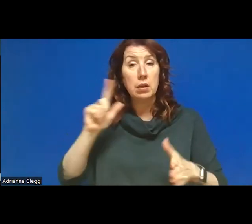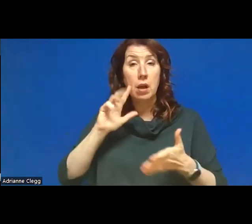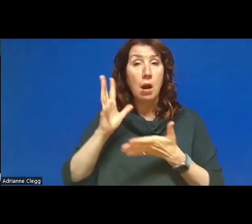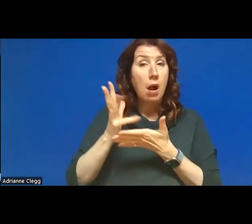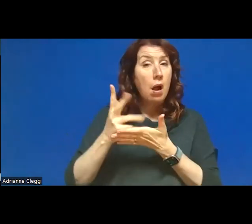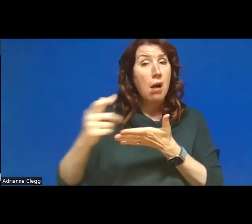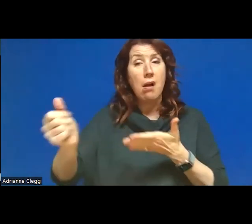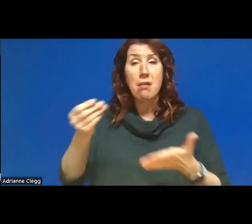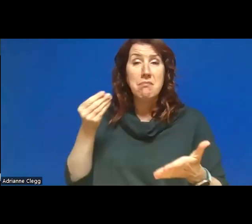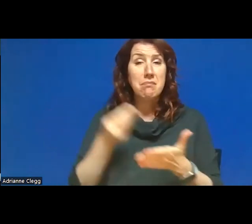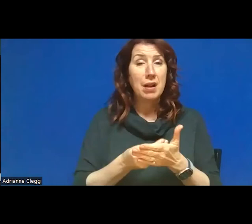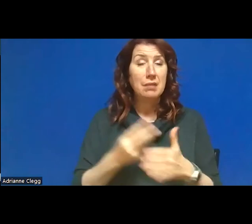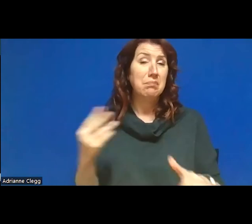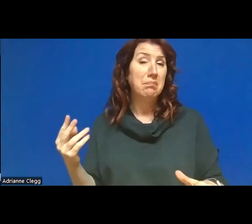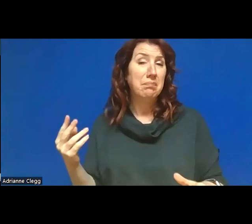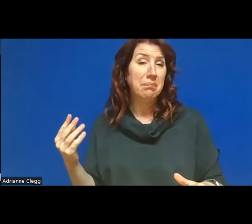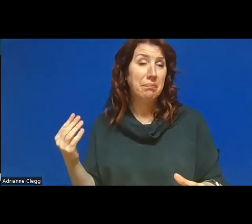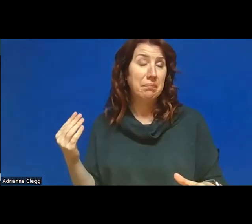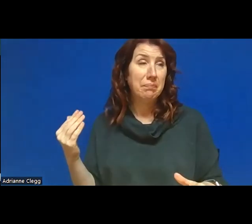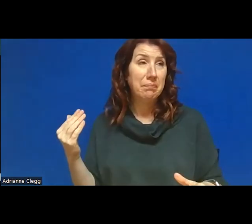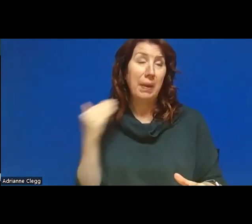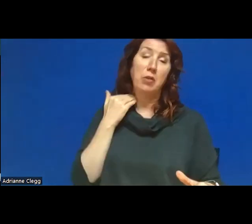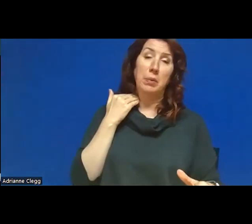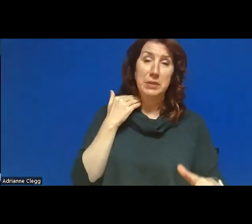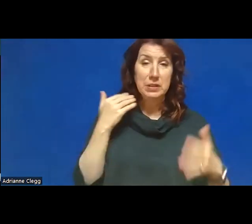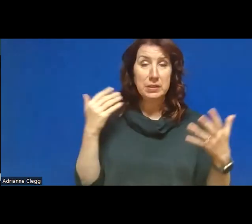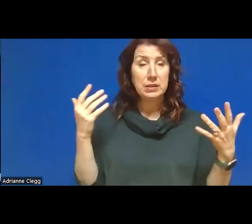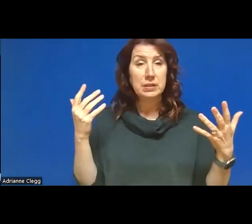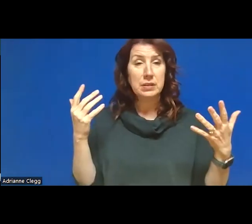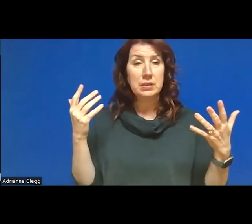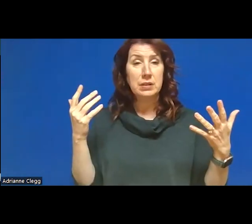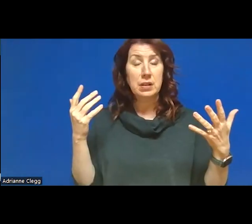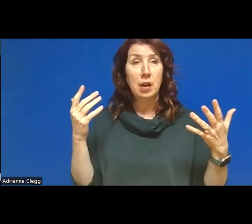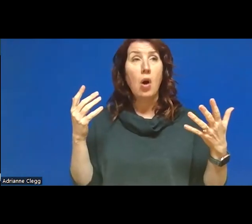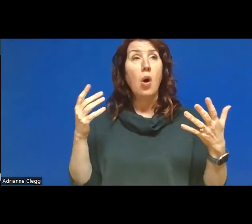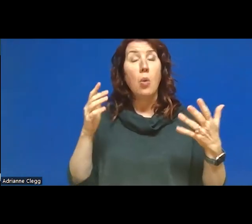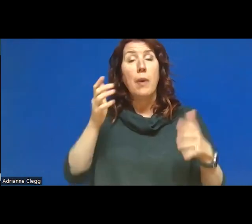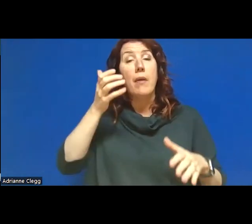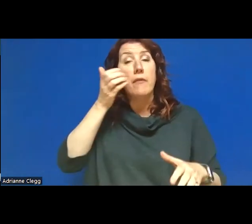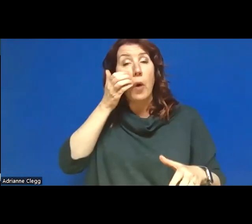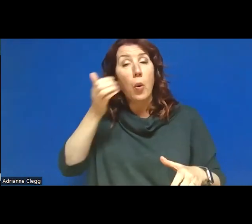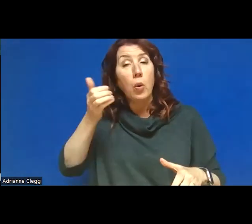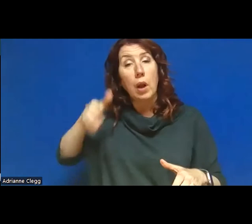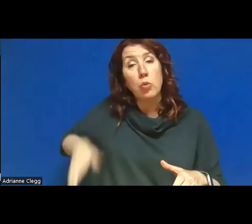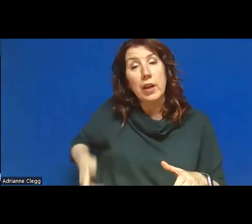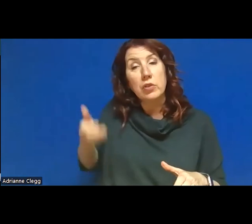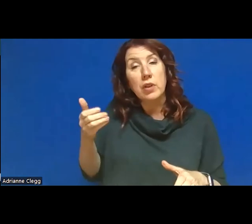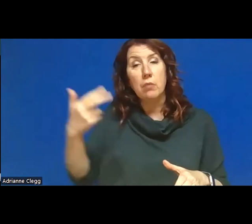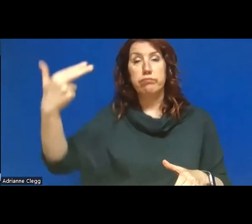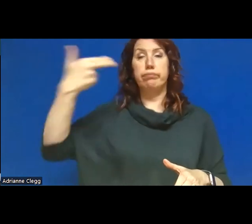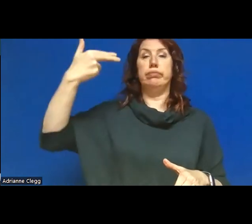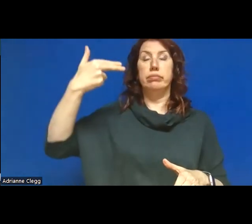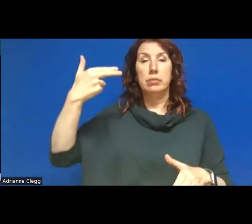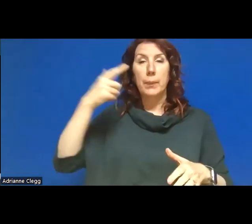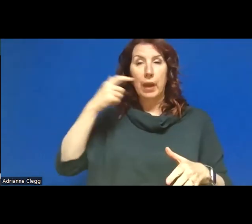That just because I was reaching for my cell phone, that I'm not shot because people thought I was reaching for a gun. That people can